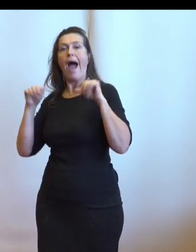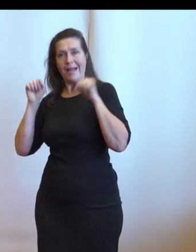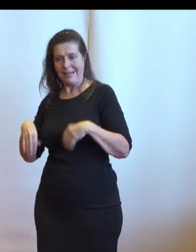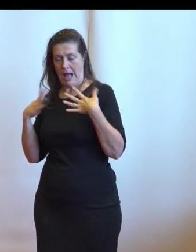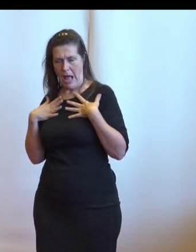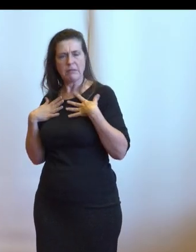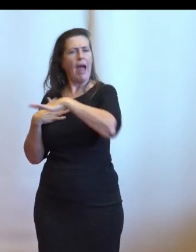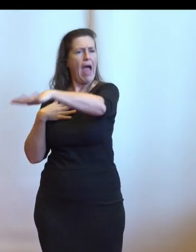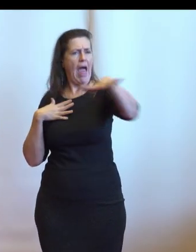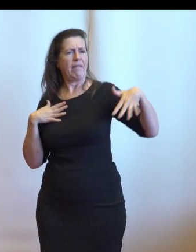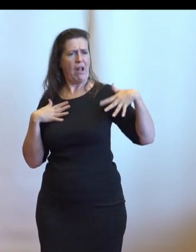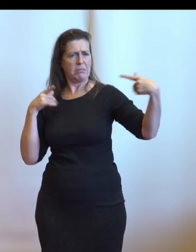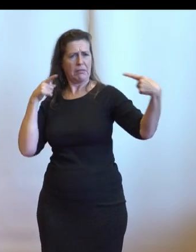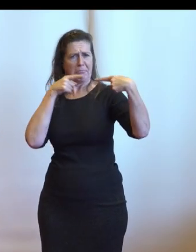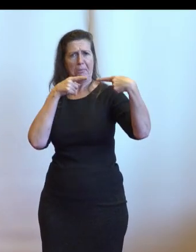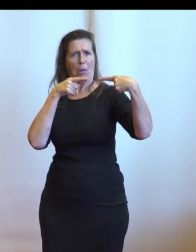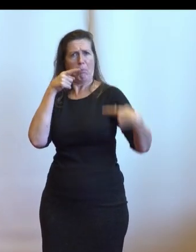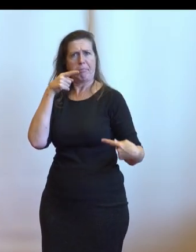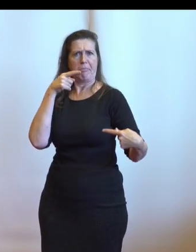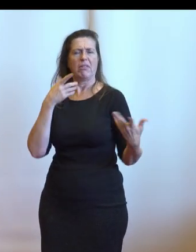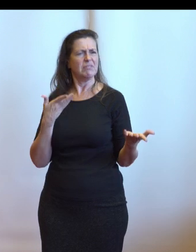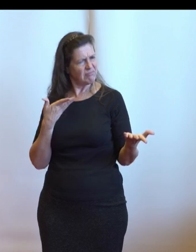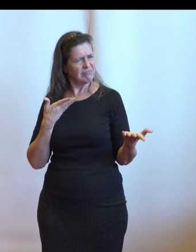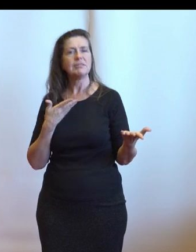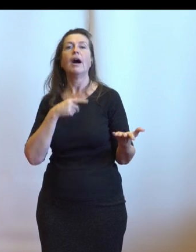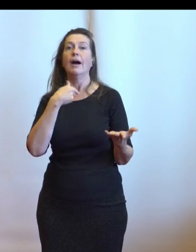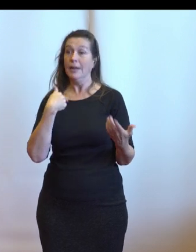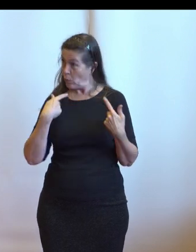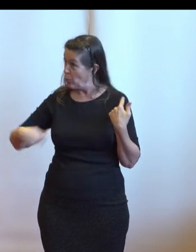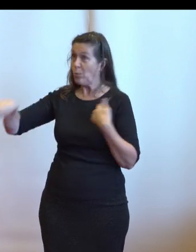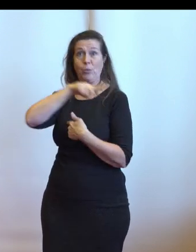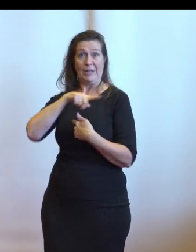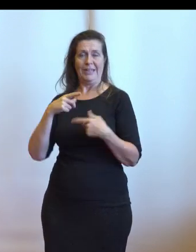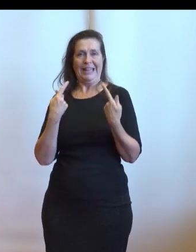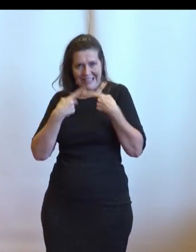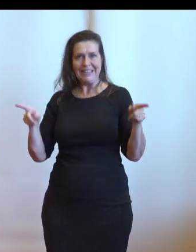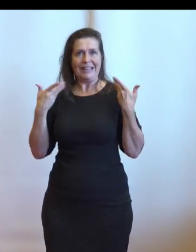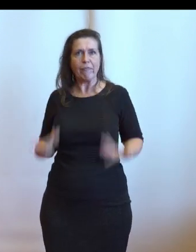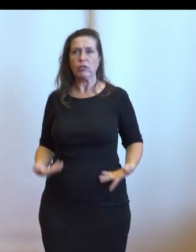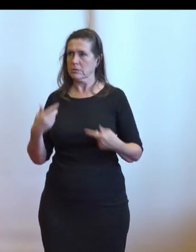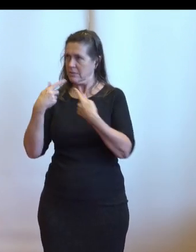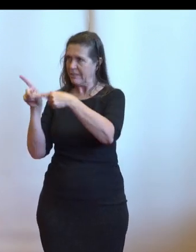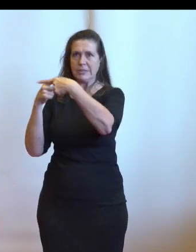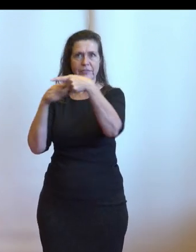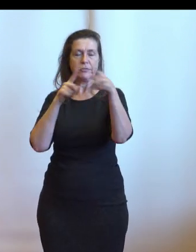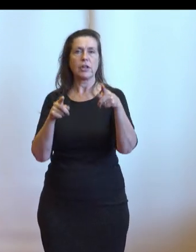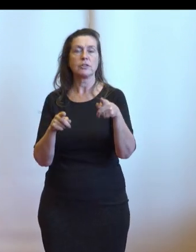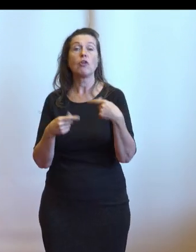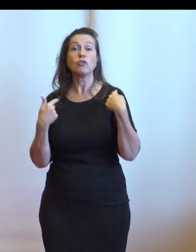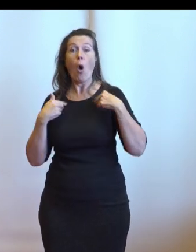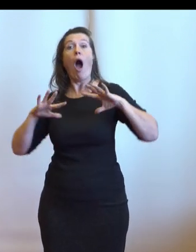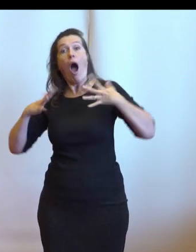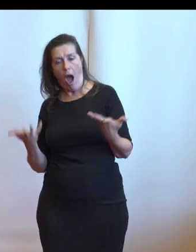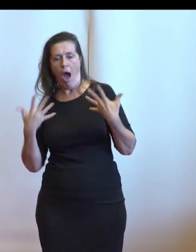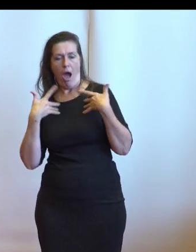they live. The great thing about us humans is we're all different. So how we interact with technology will be different